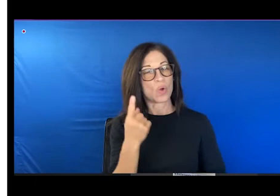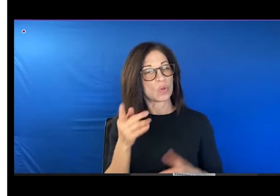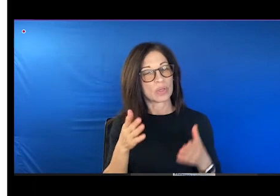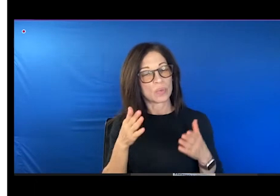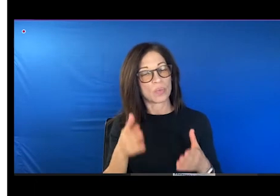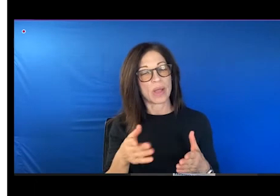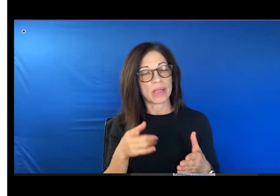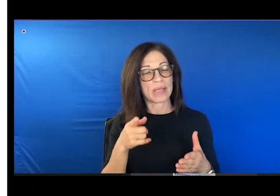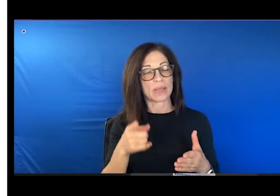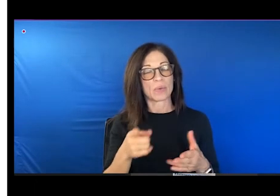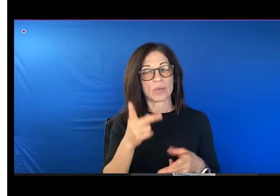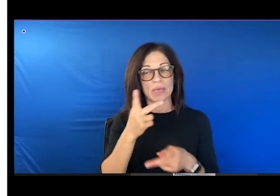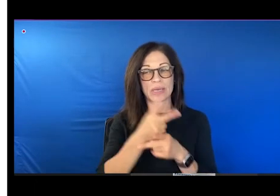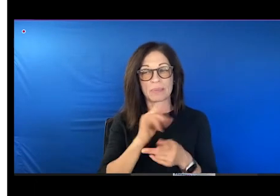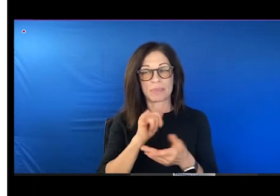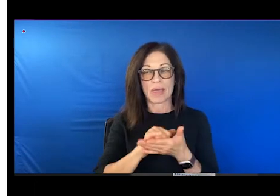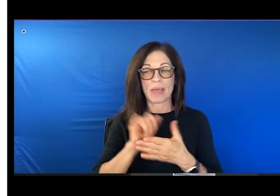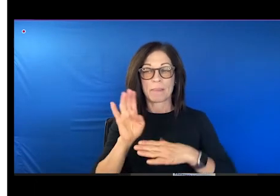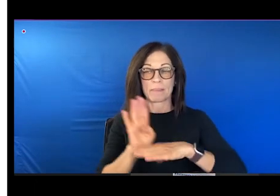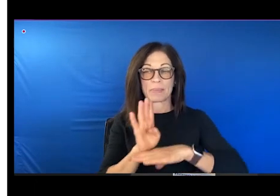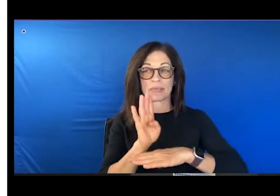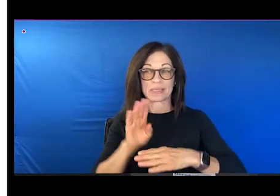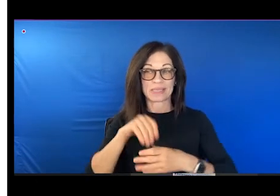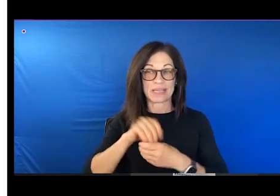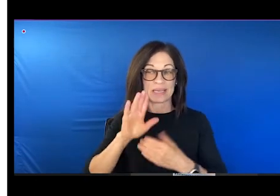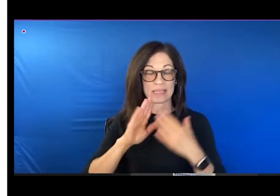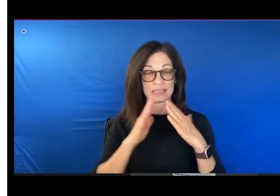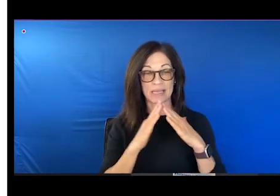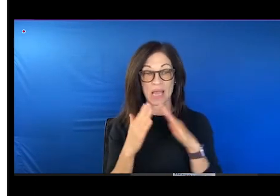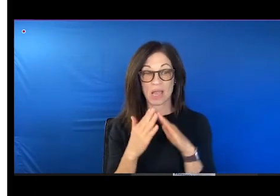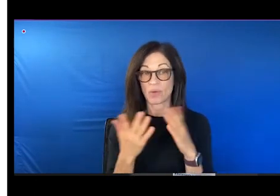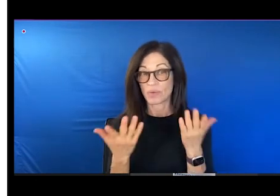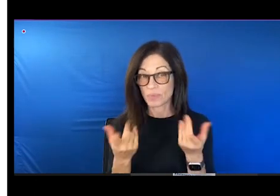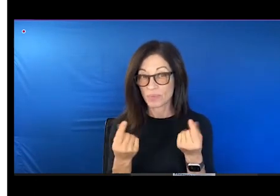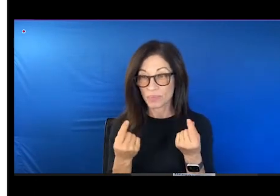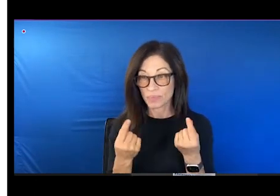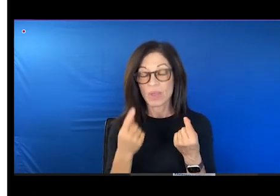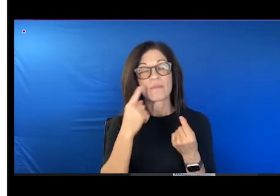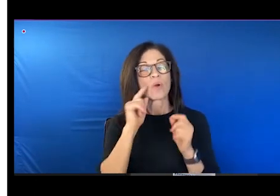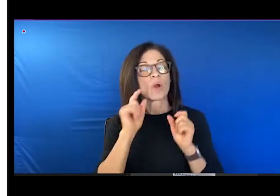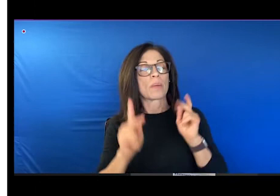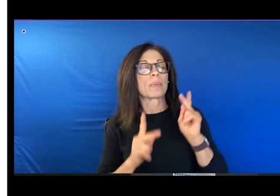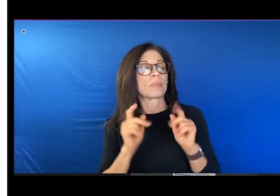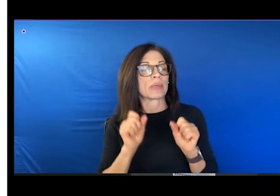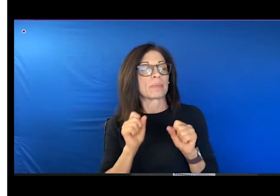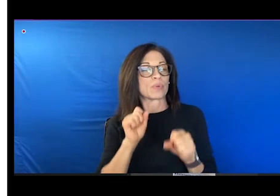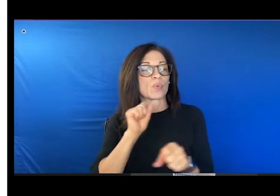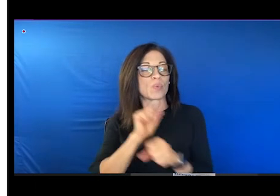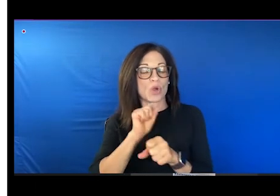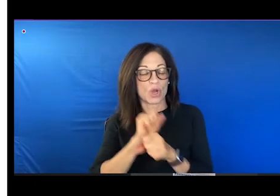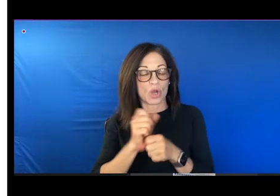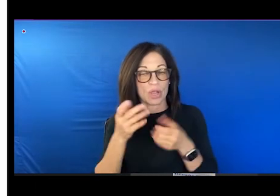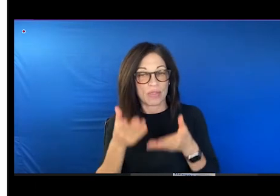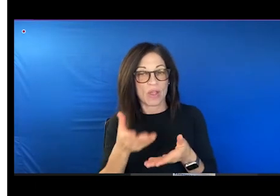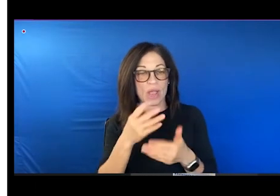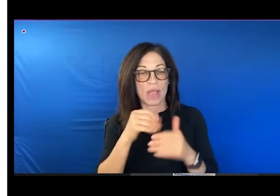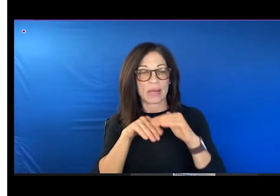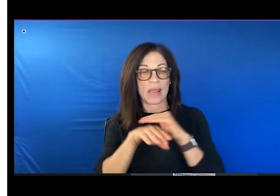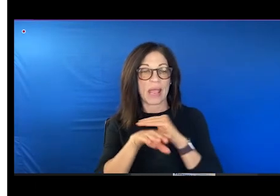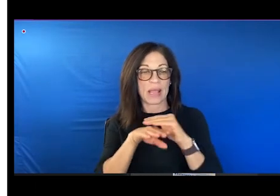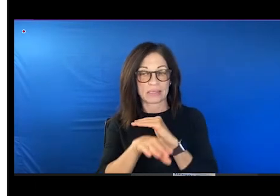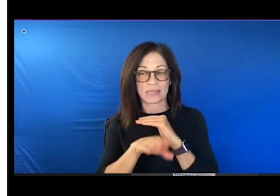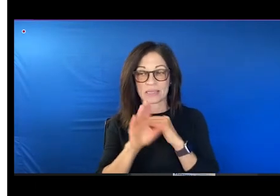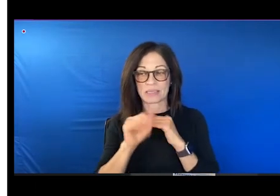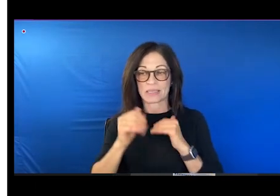knew that the only way he was going to keep that business in his town was for people to be able to work